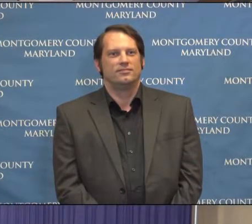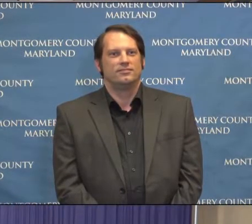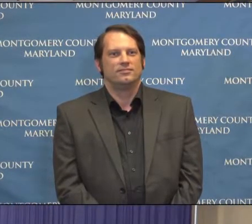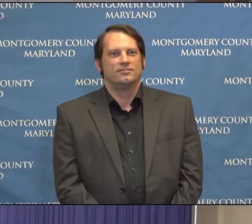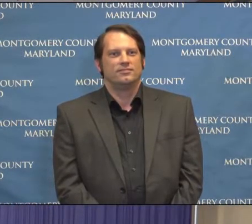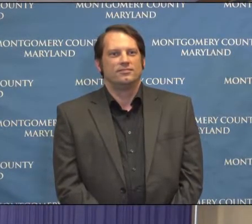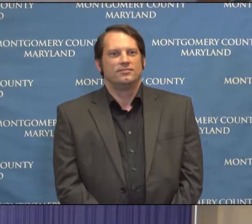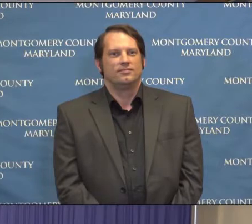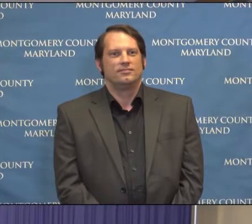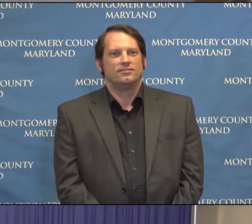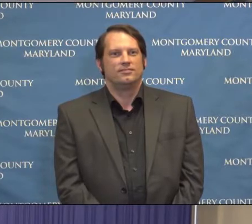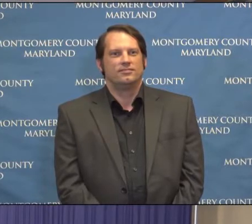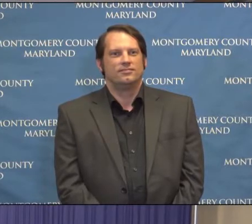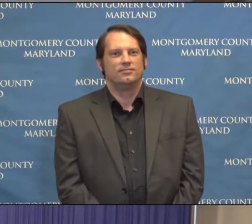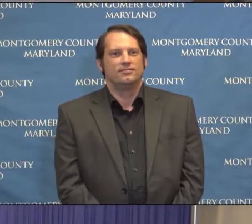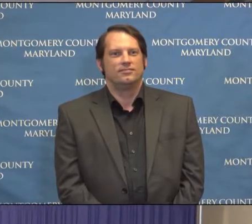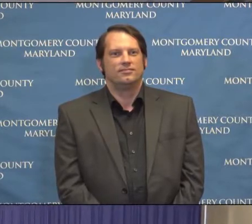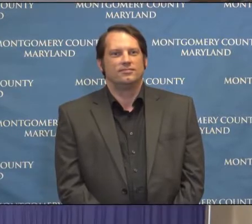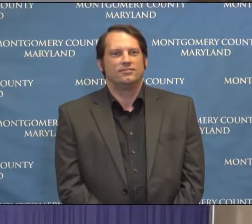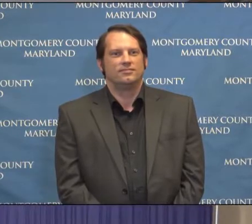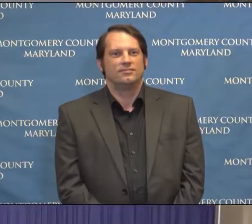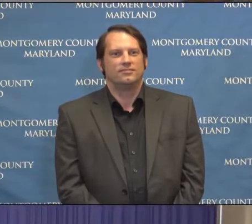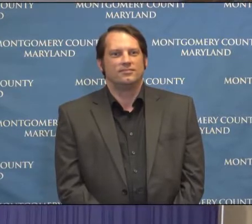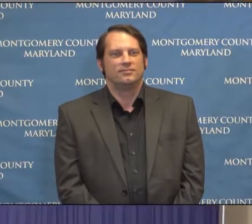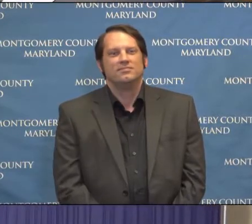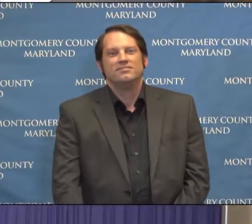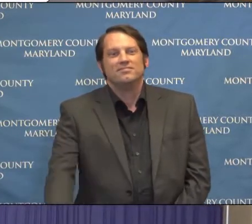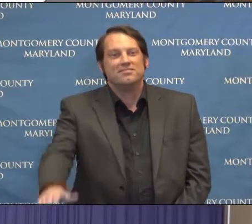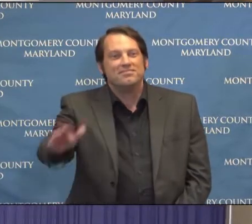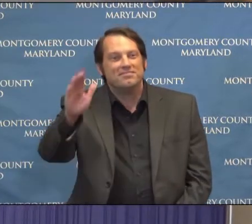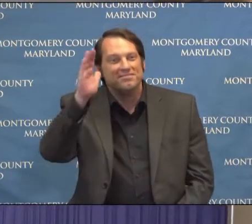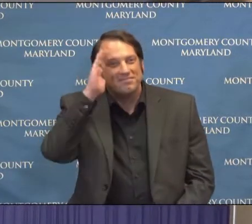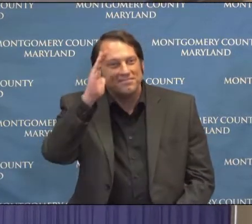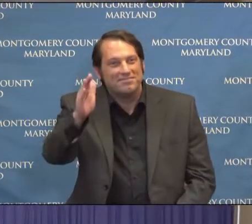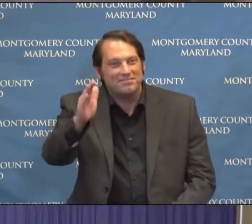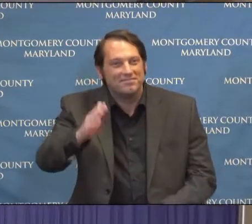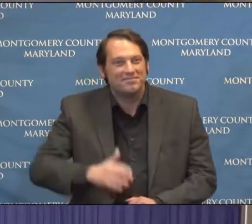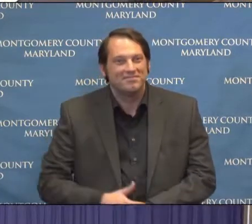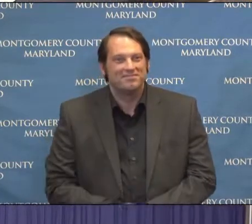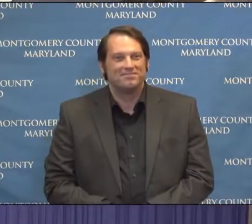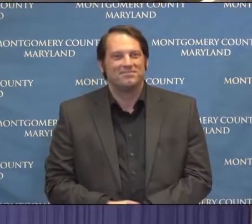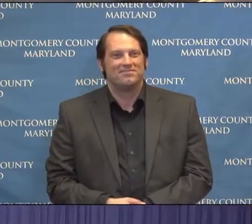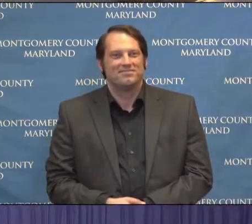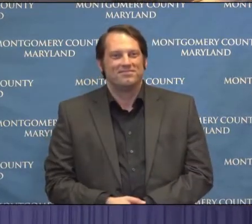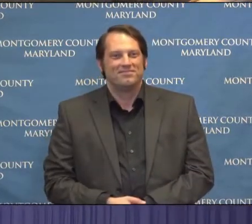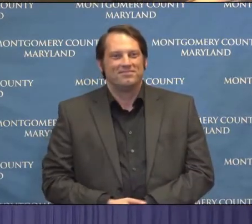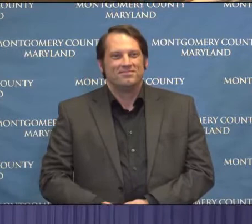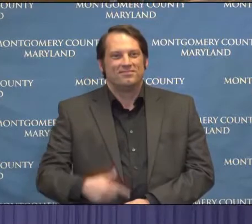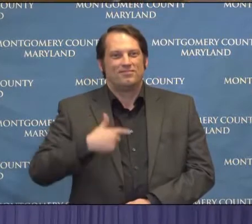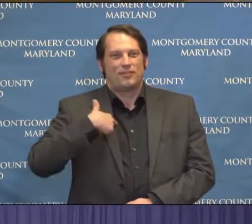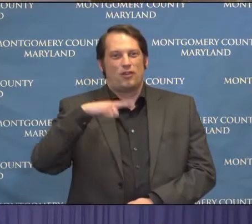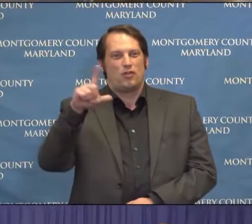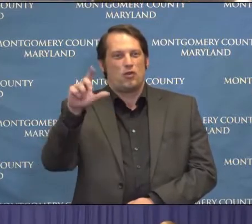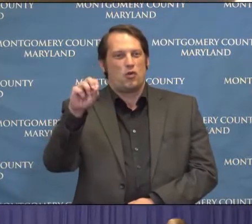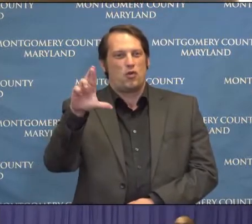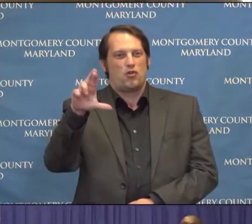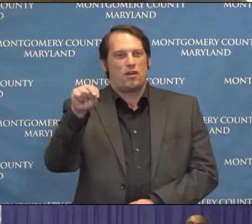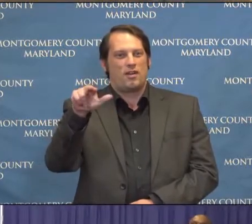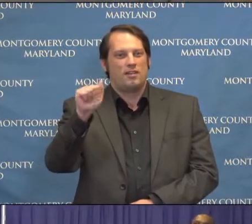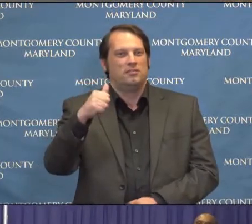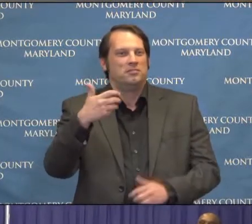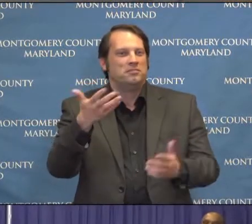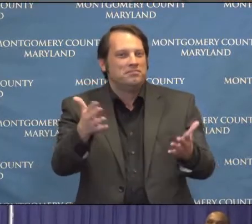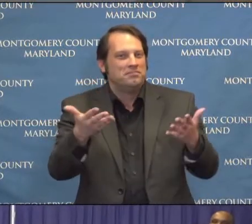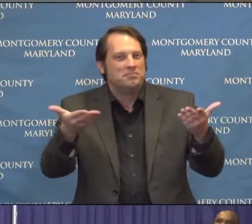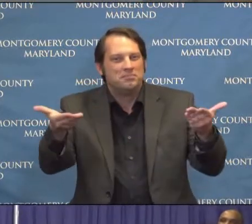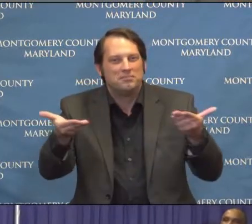Hello and good evening. My name is Lorna Virgili and I would like to welcome you to this virtual community briefing